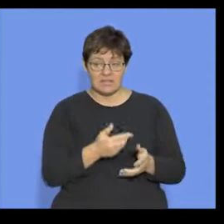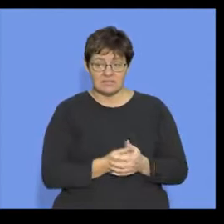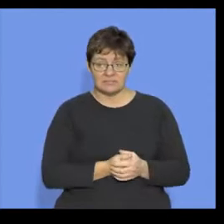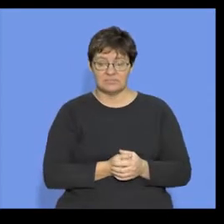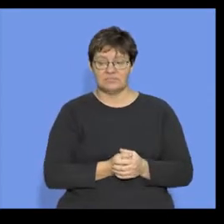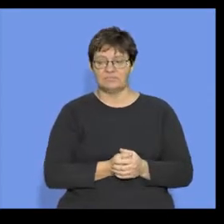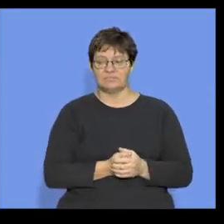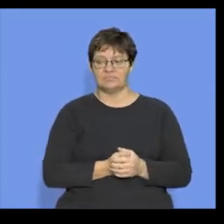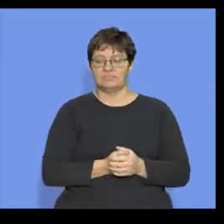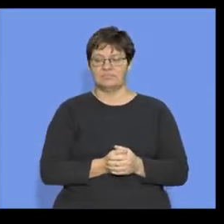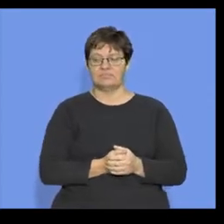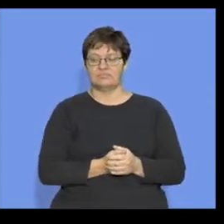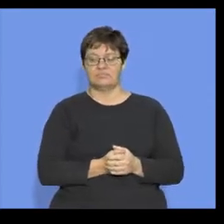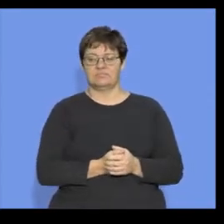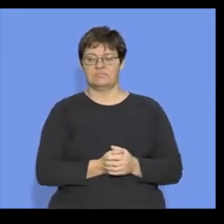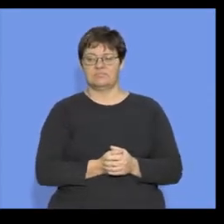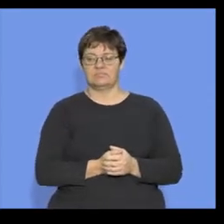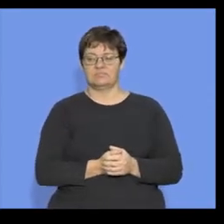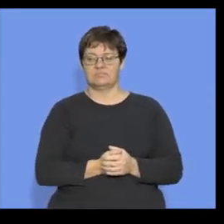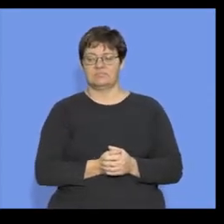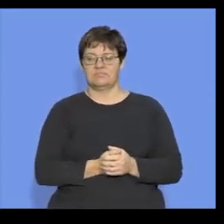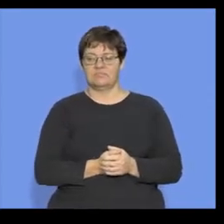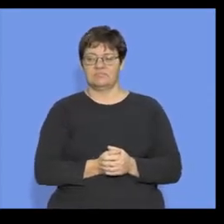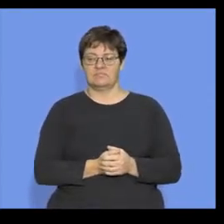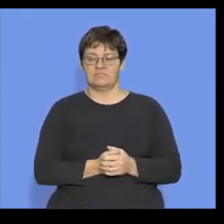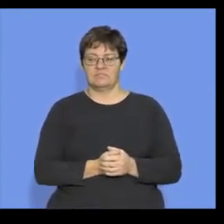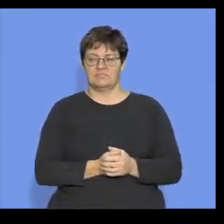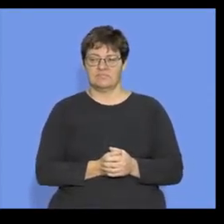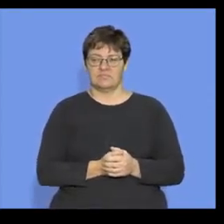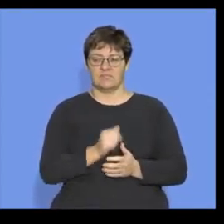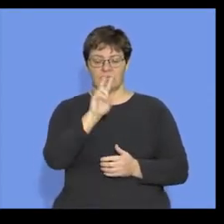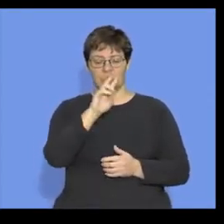504 and 504. You add that 4